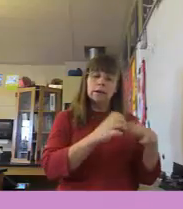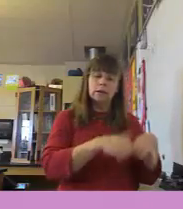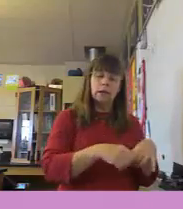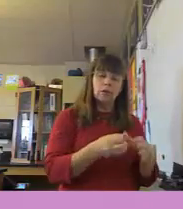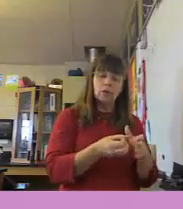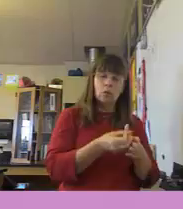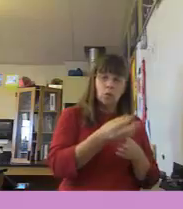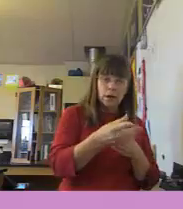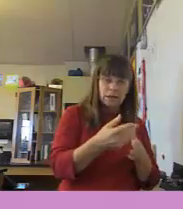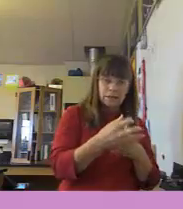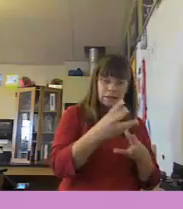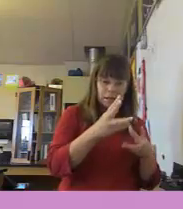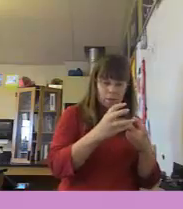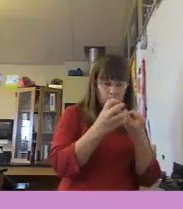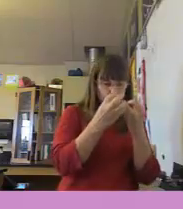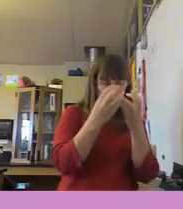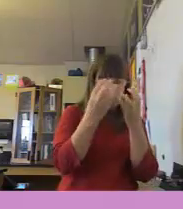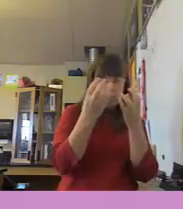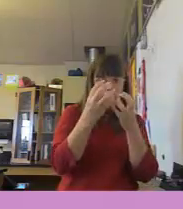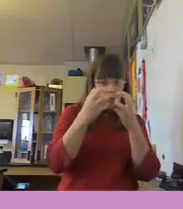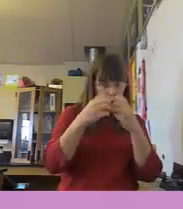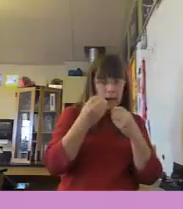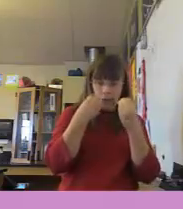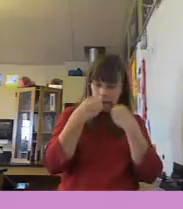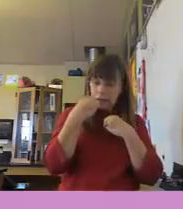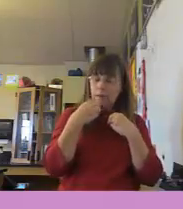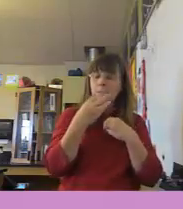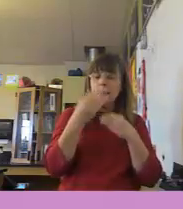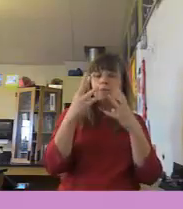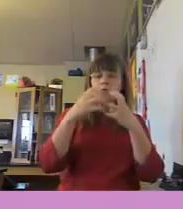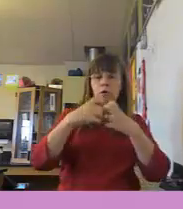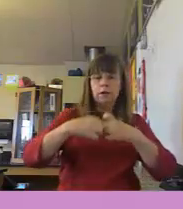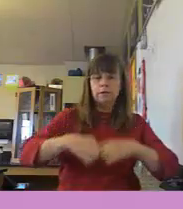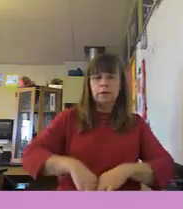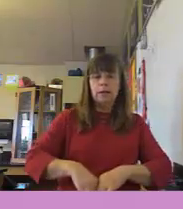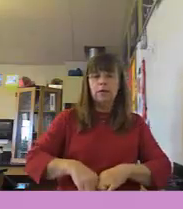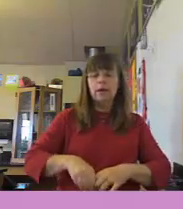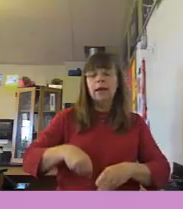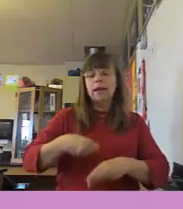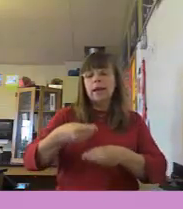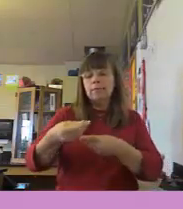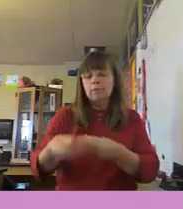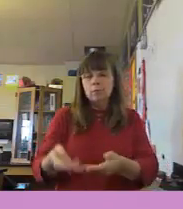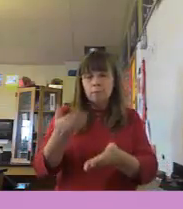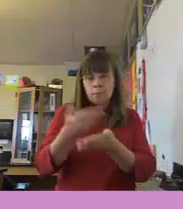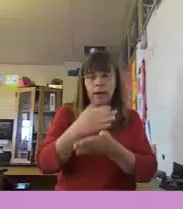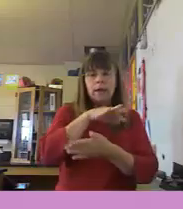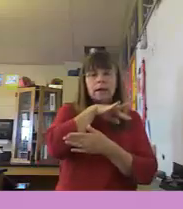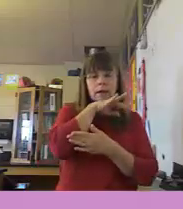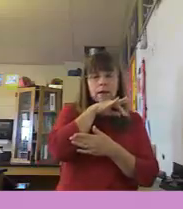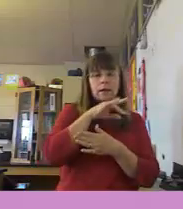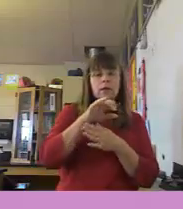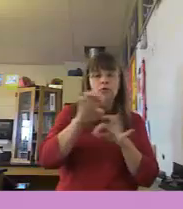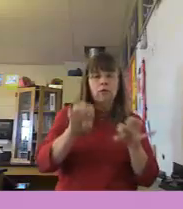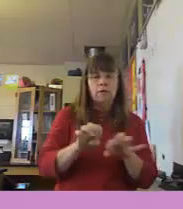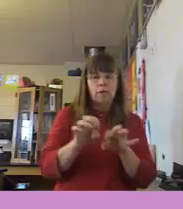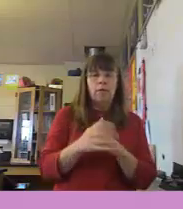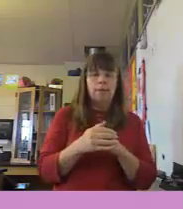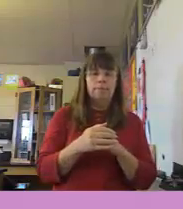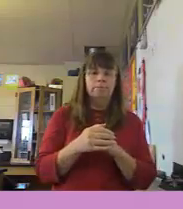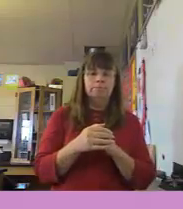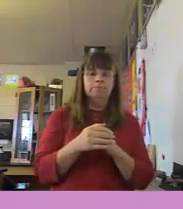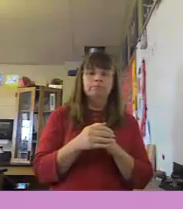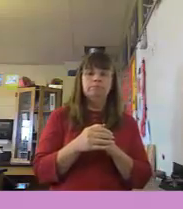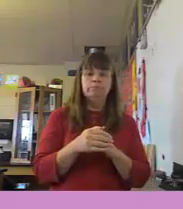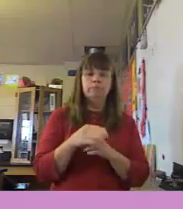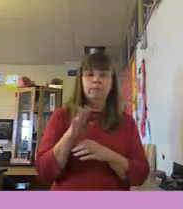organisms and then returns those raw materials back to the environment. So things that are decomposers are the bacteria and fungi. So it's